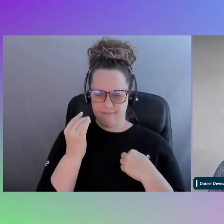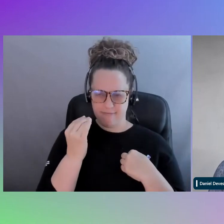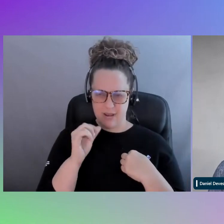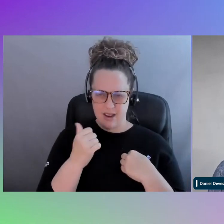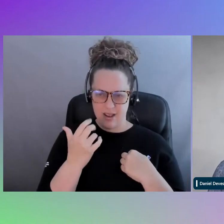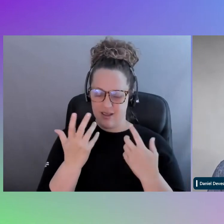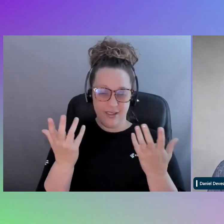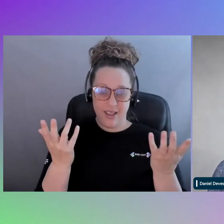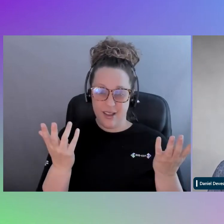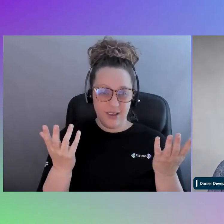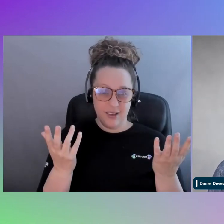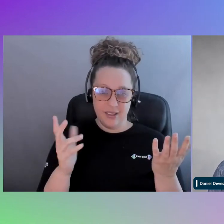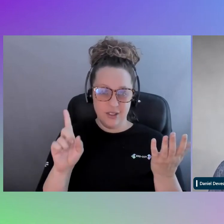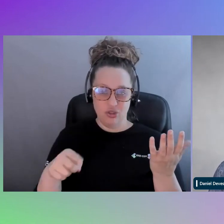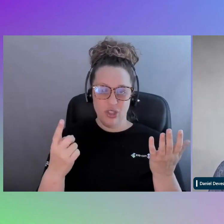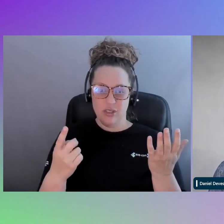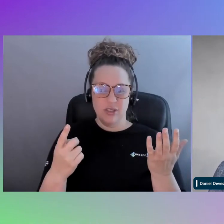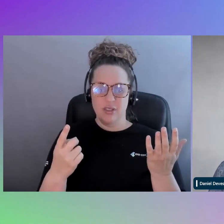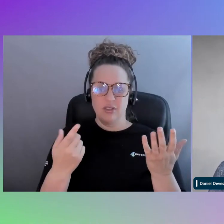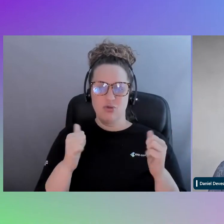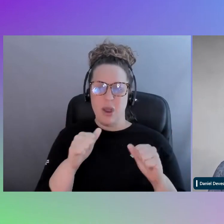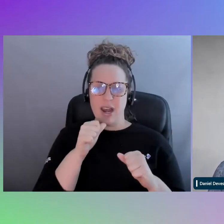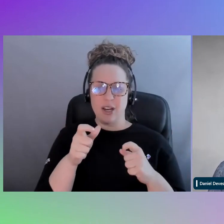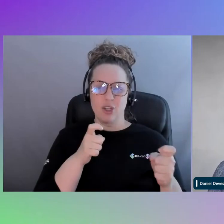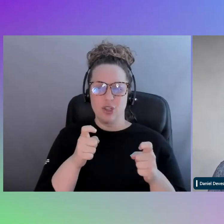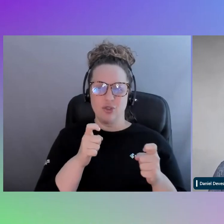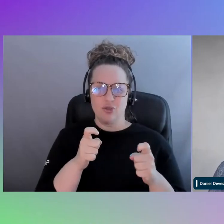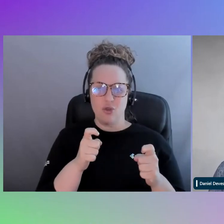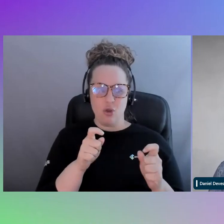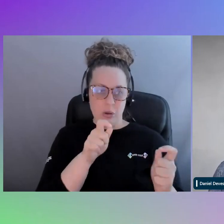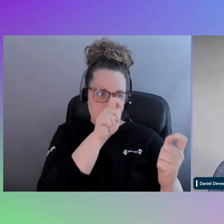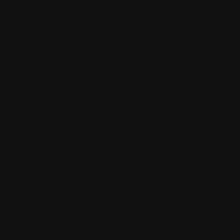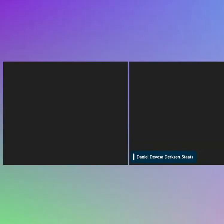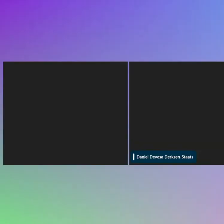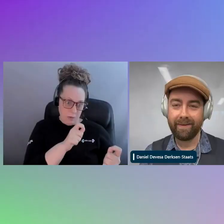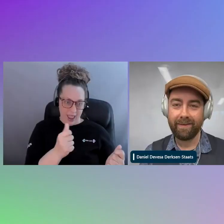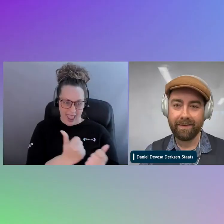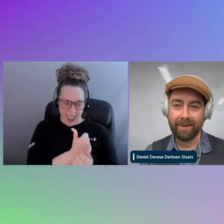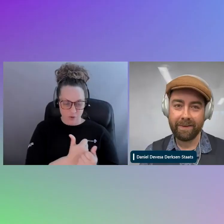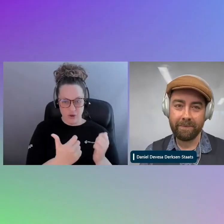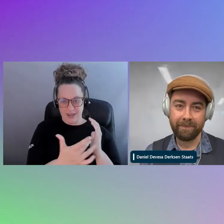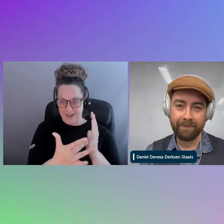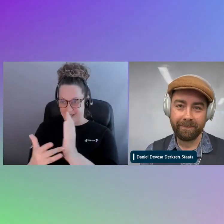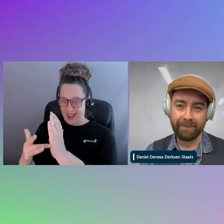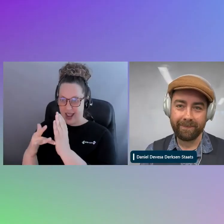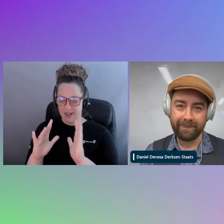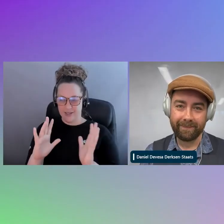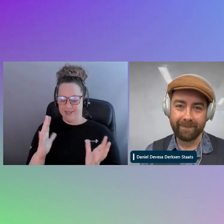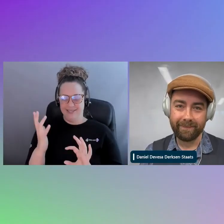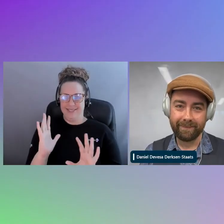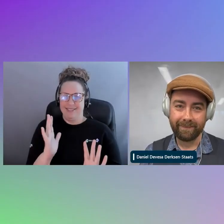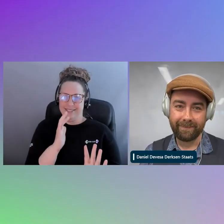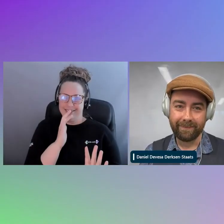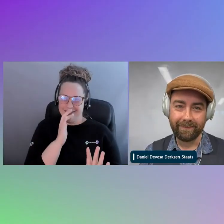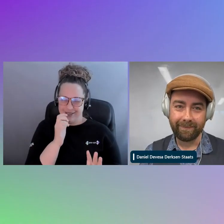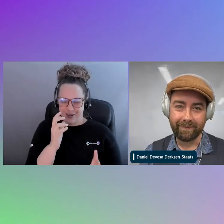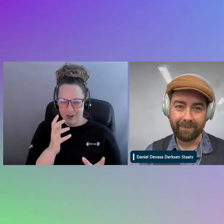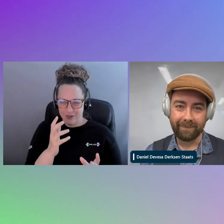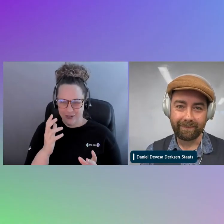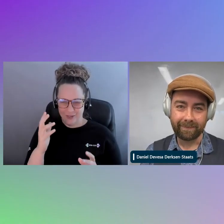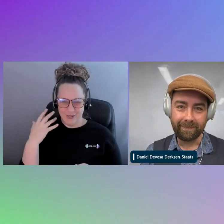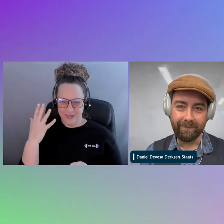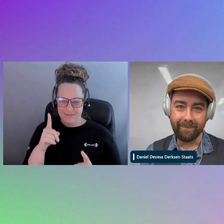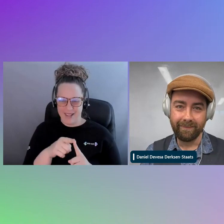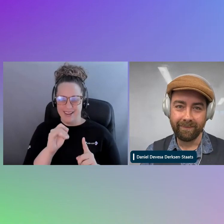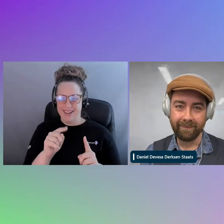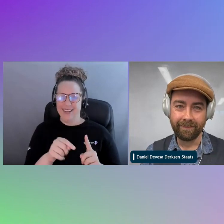And yeah, just try not to control how your app looks in every single device and variant. Great. Okay, another question